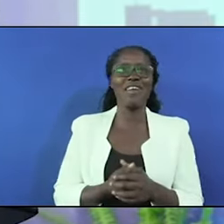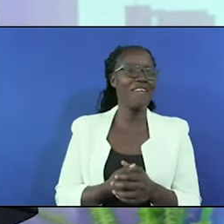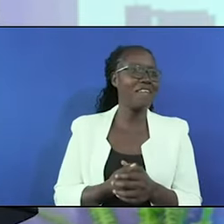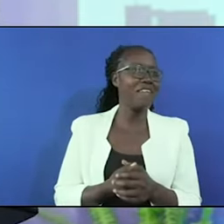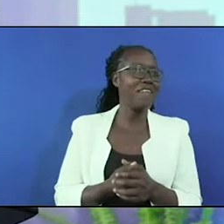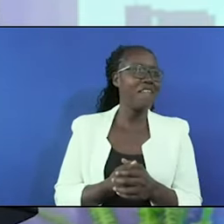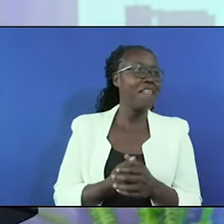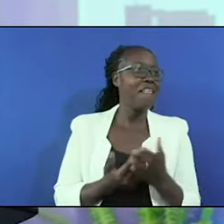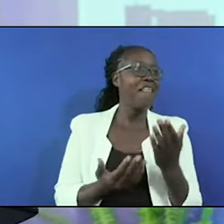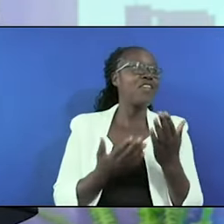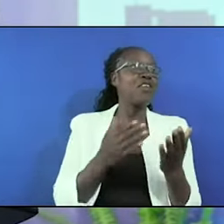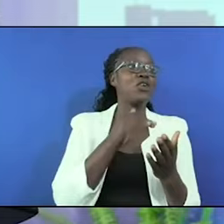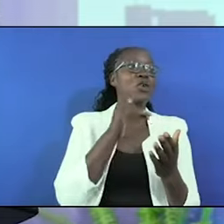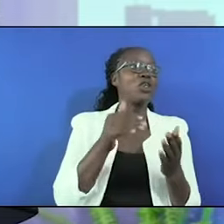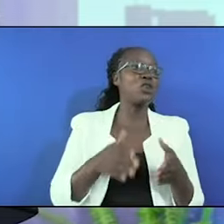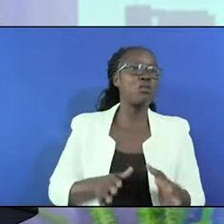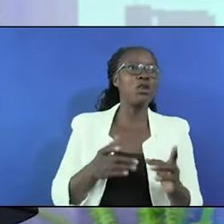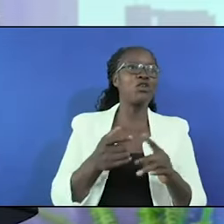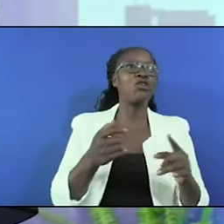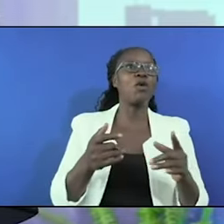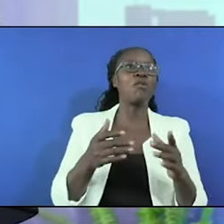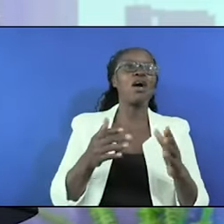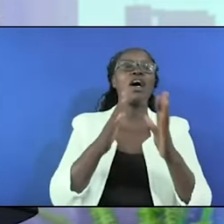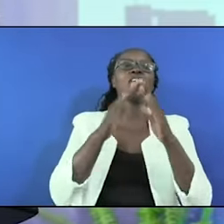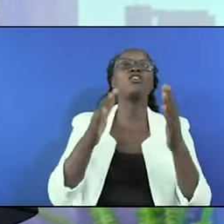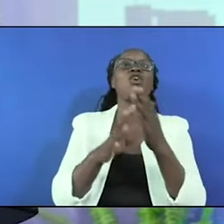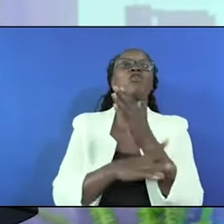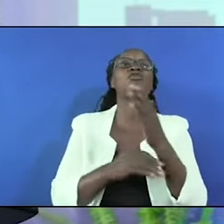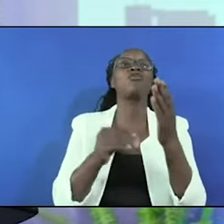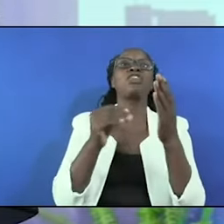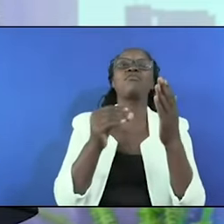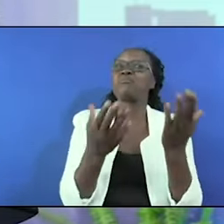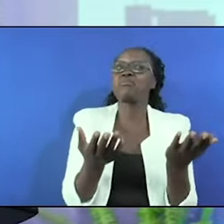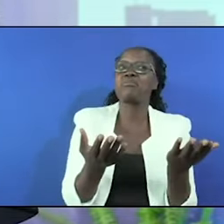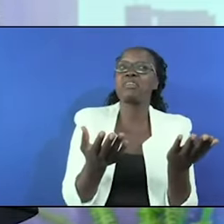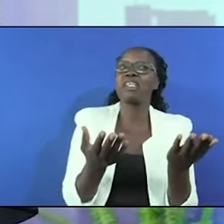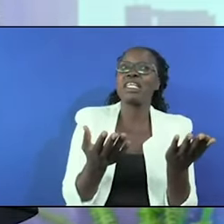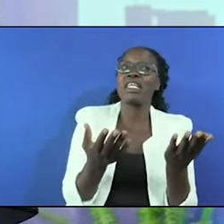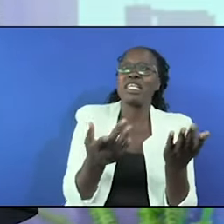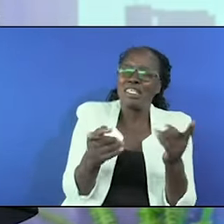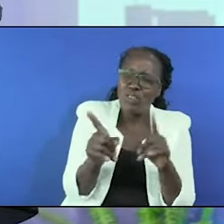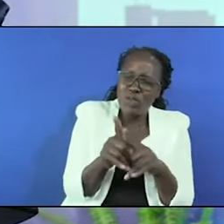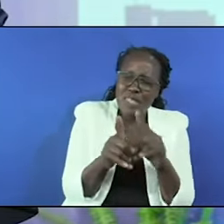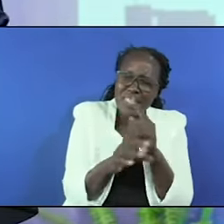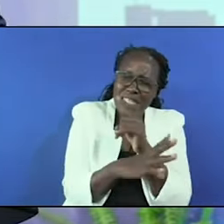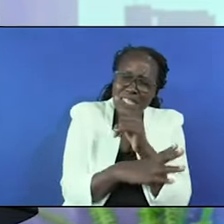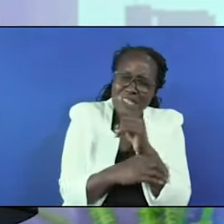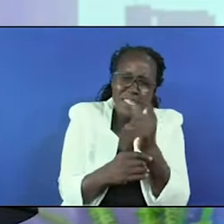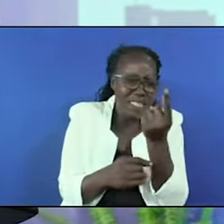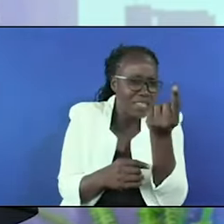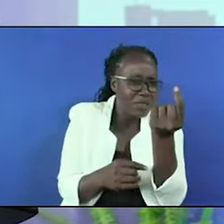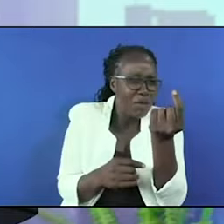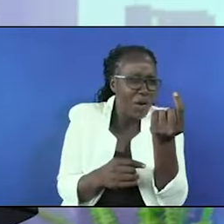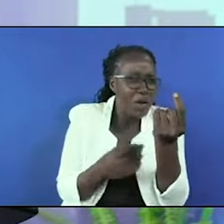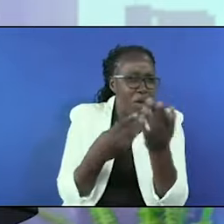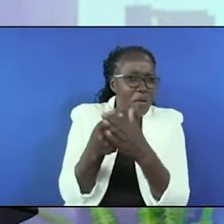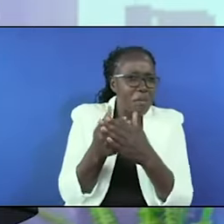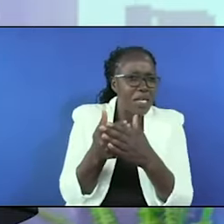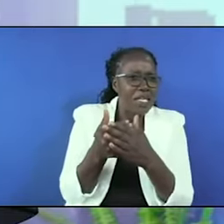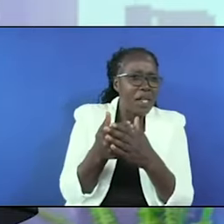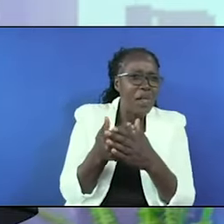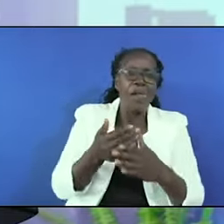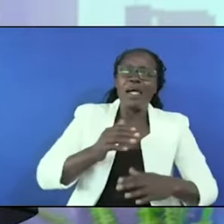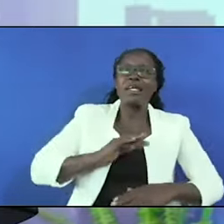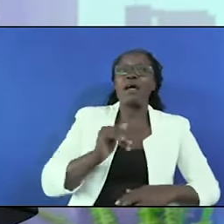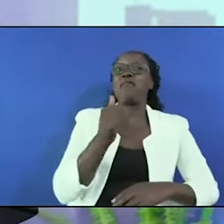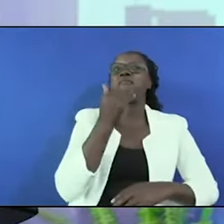So, even though you were not born from a house of stealers or thieves, you will steal. I'm telling you, young man, you will become a thief,